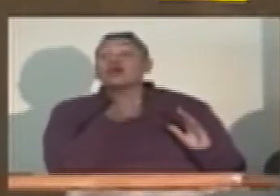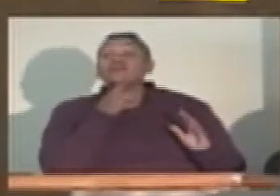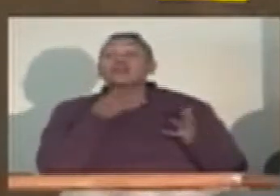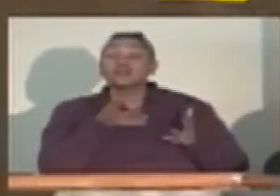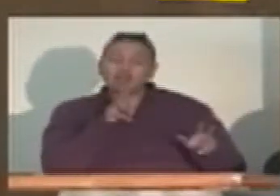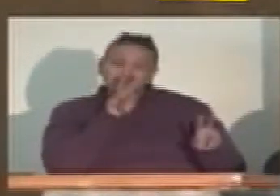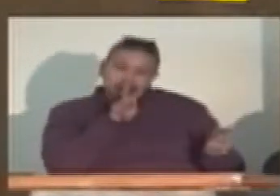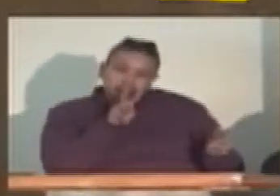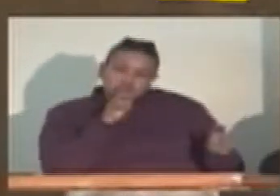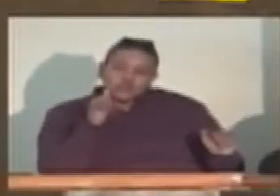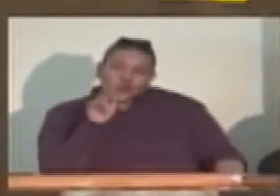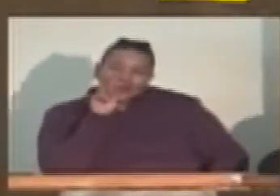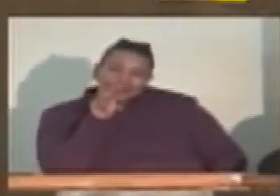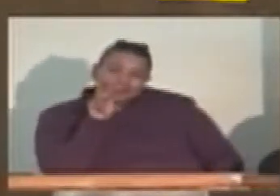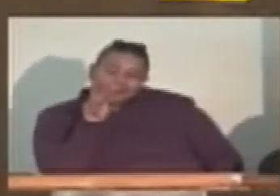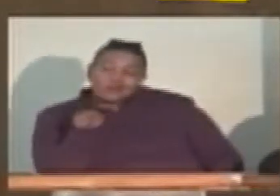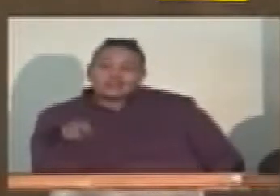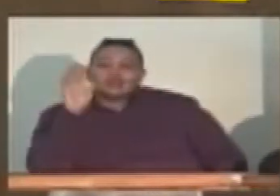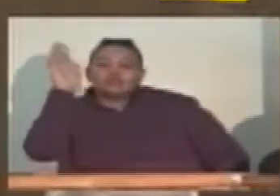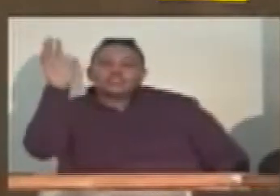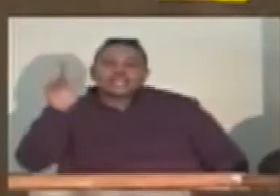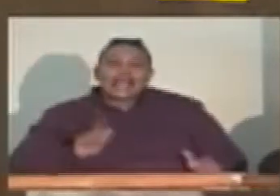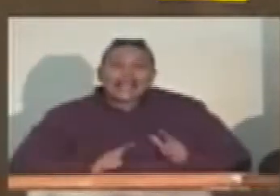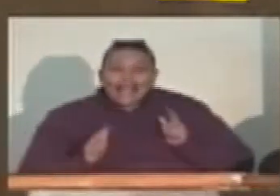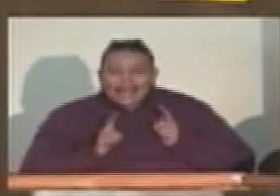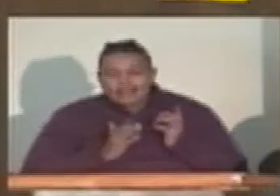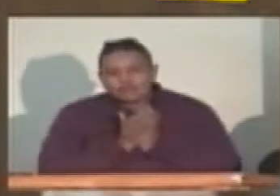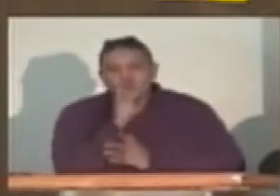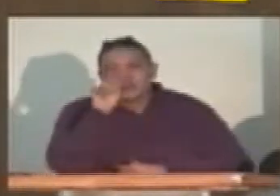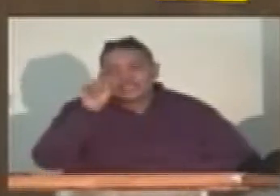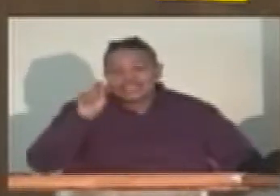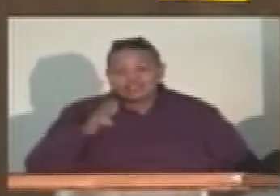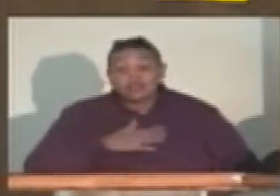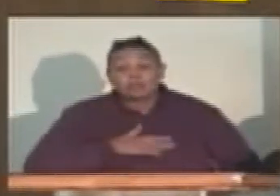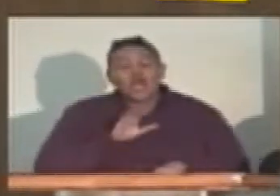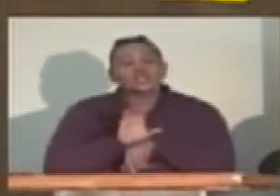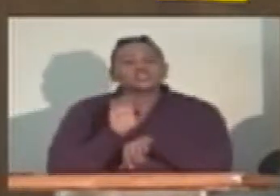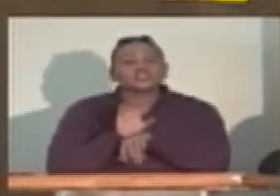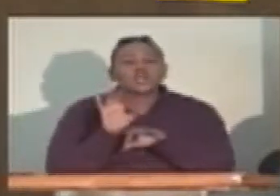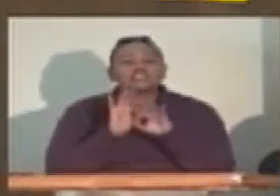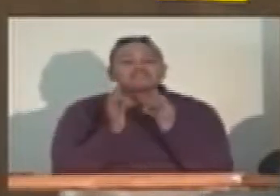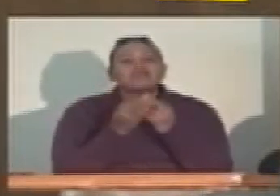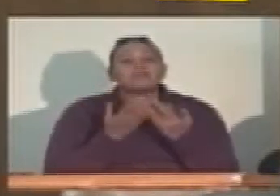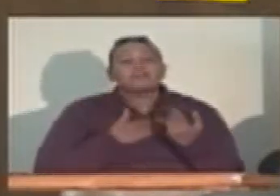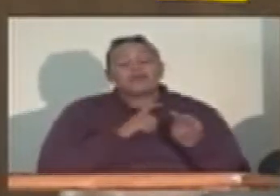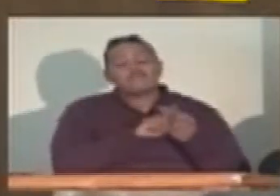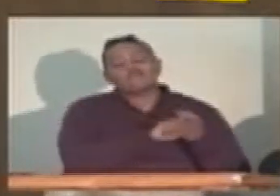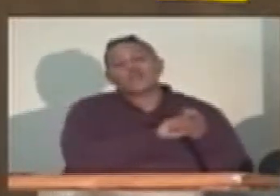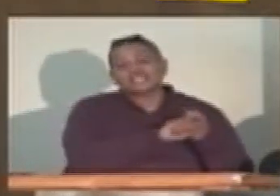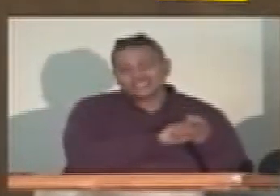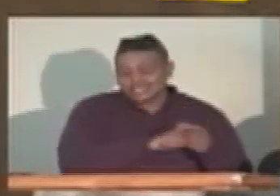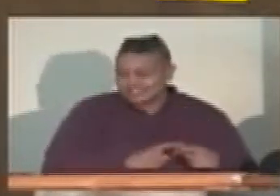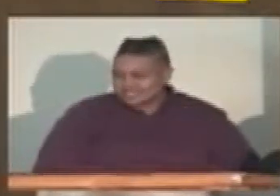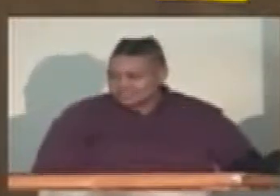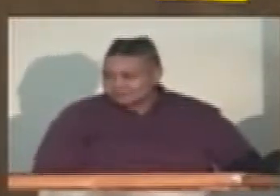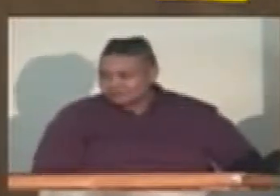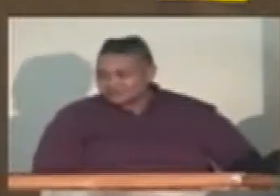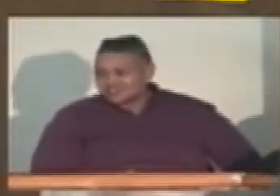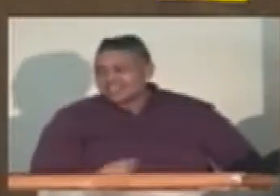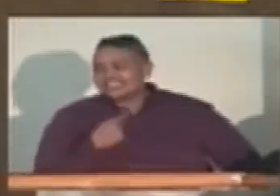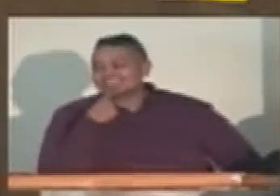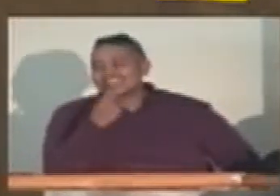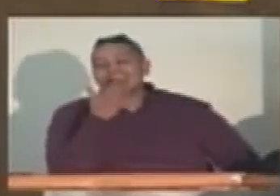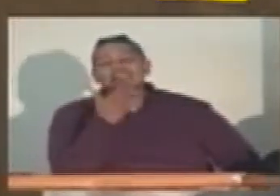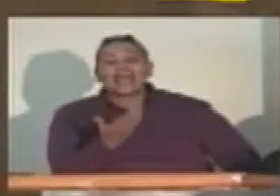who are tuning now and are watching it, this presentation live, my church family and friends, I say